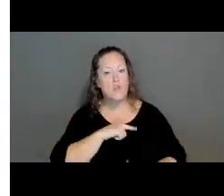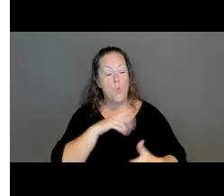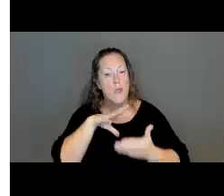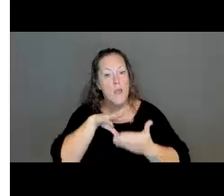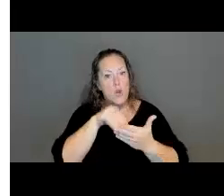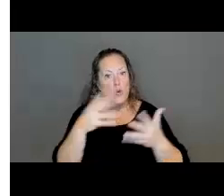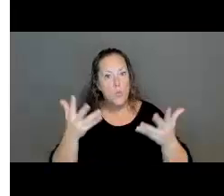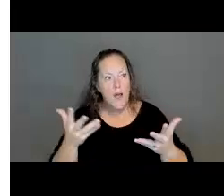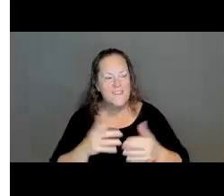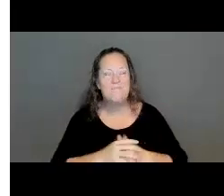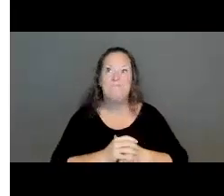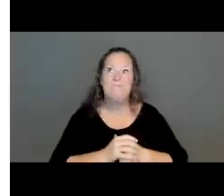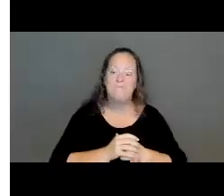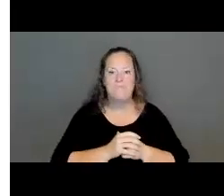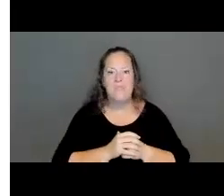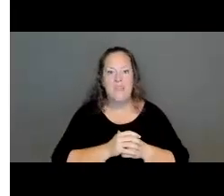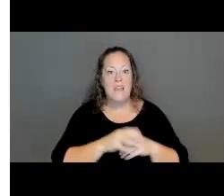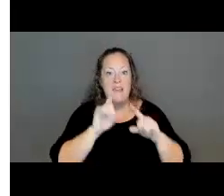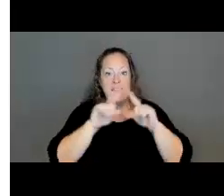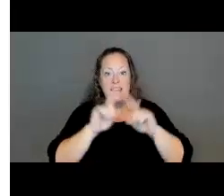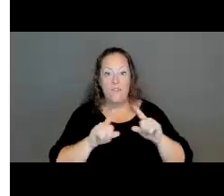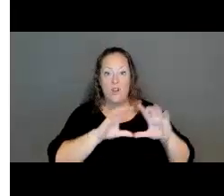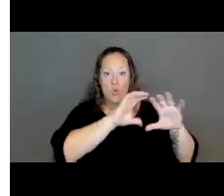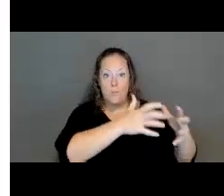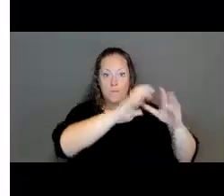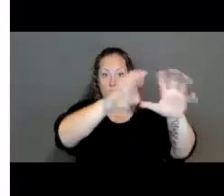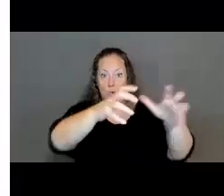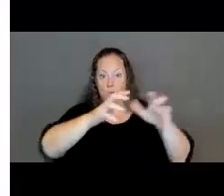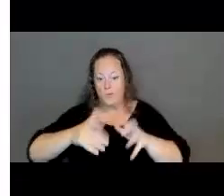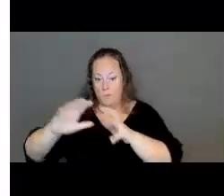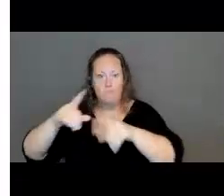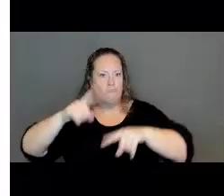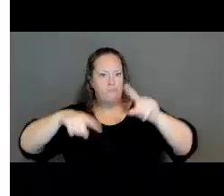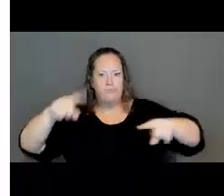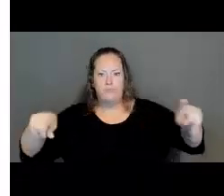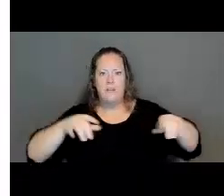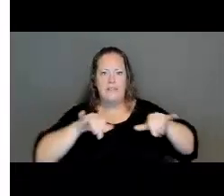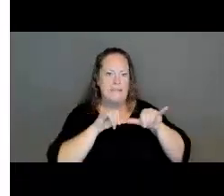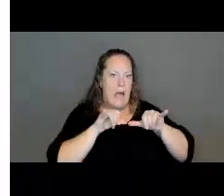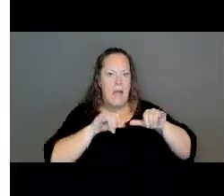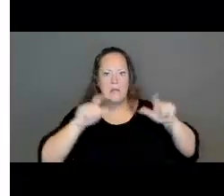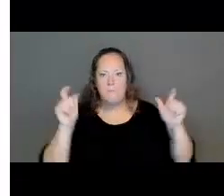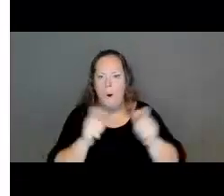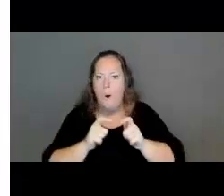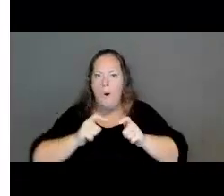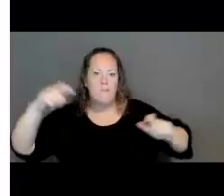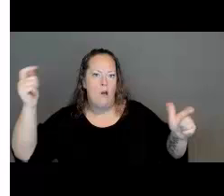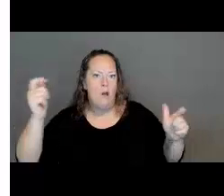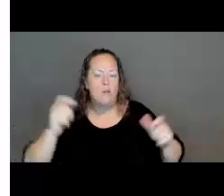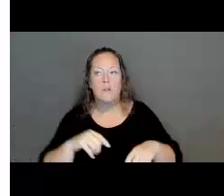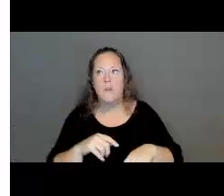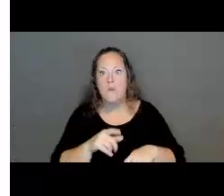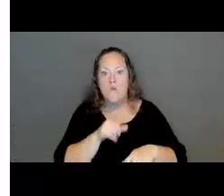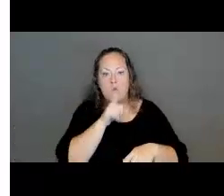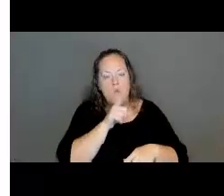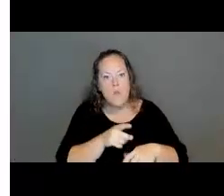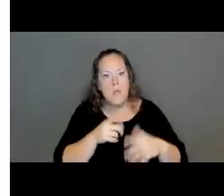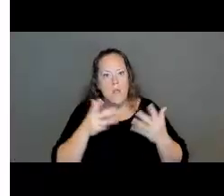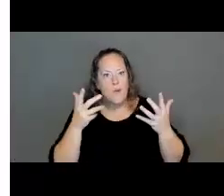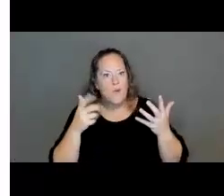this process with groups of different sizes, is that it's really